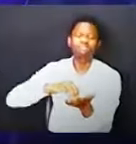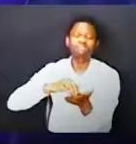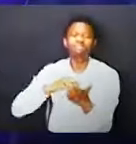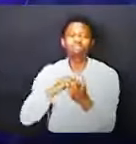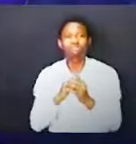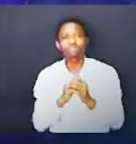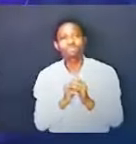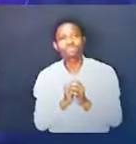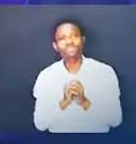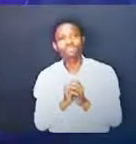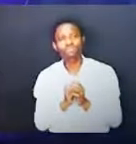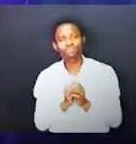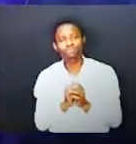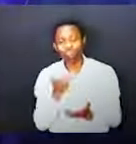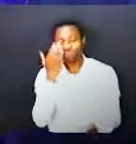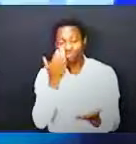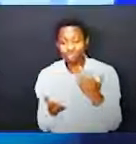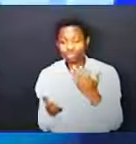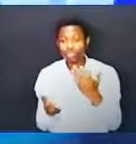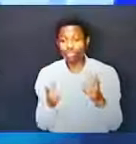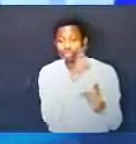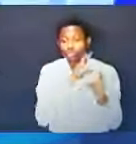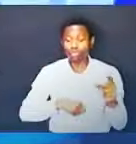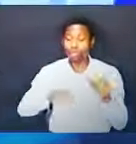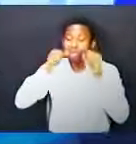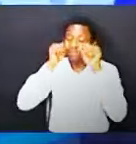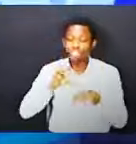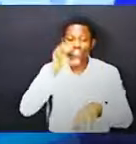the Lord bless the Church of